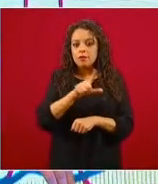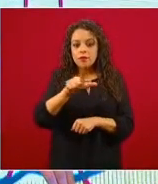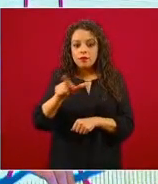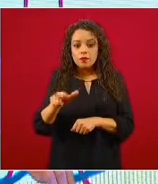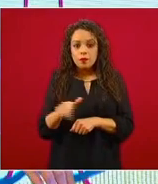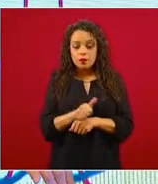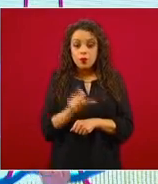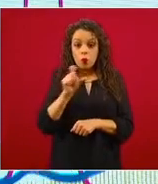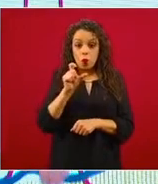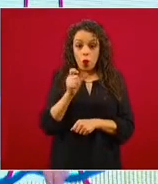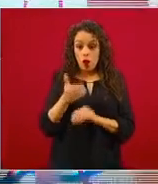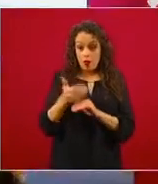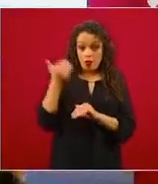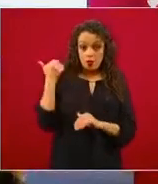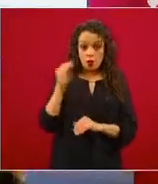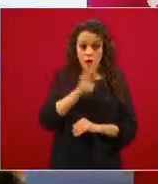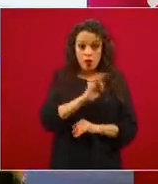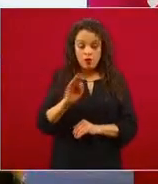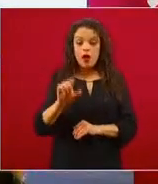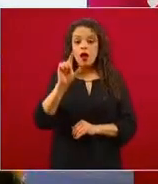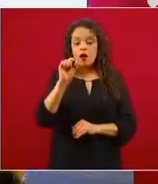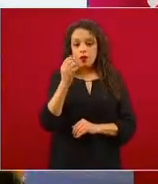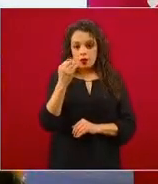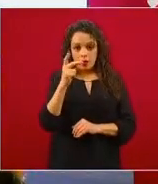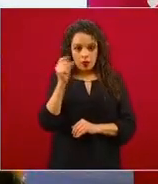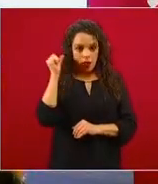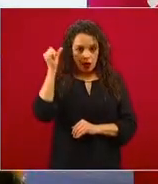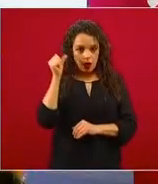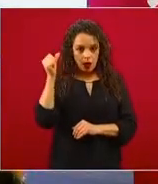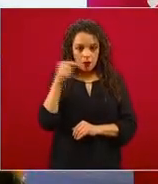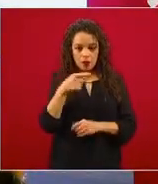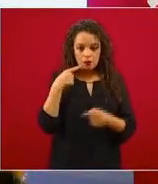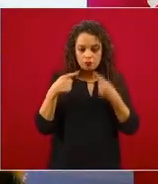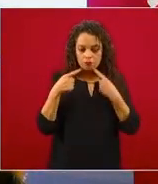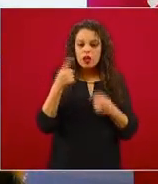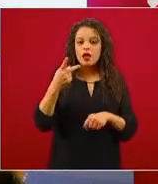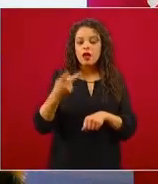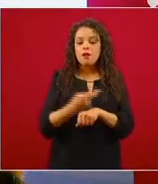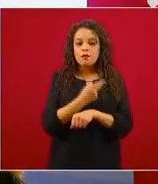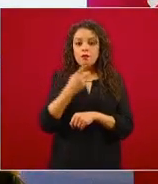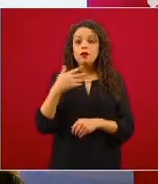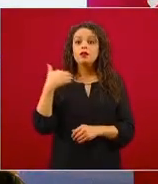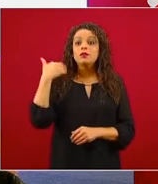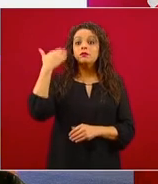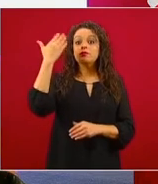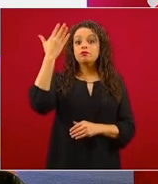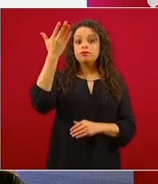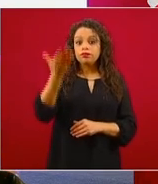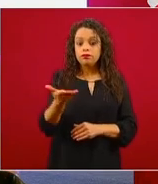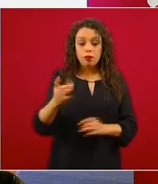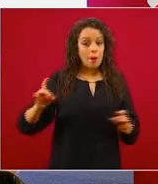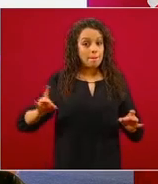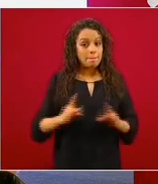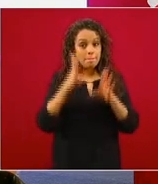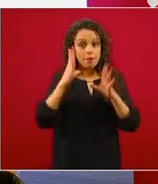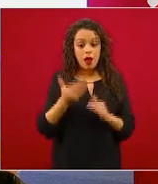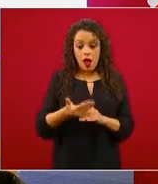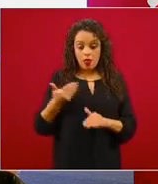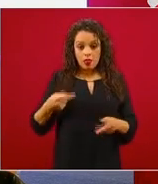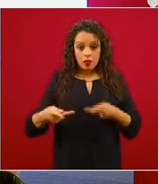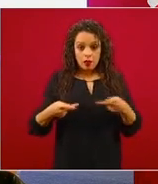happen. That was the prediction that was made on April 9th of what would have